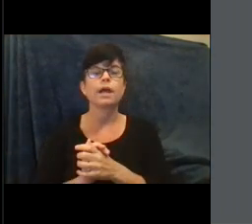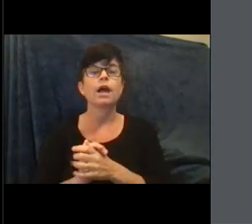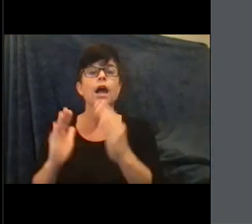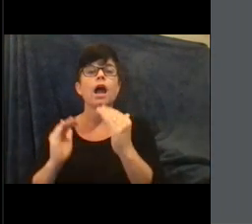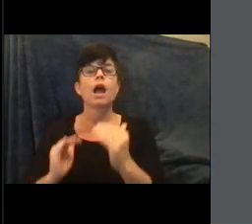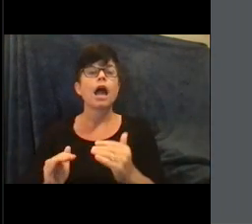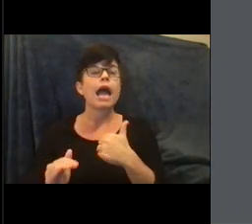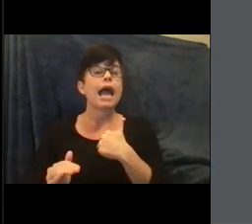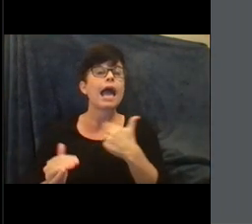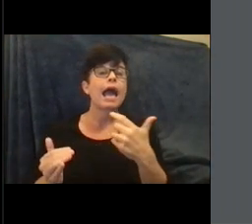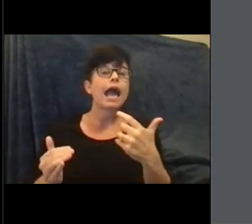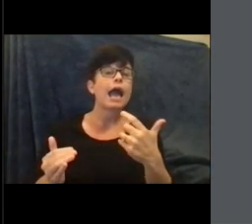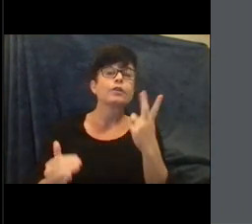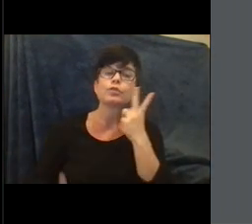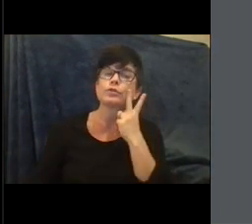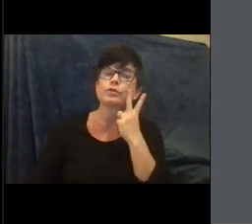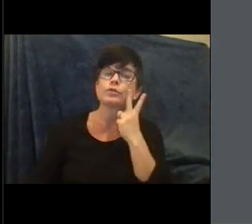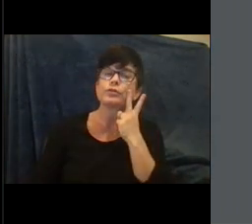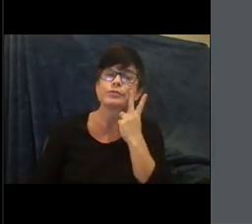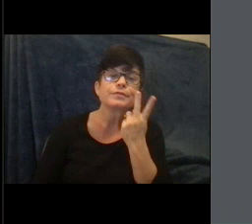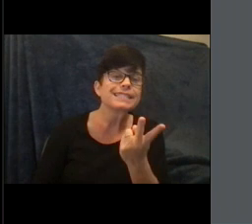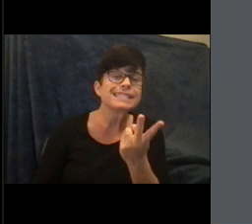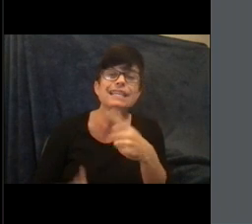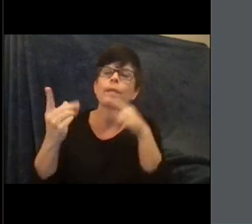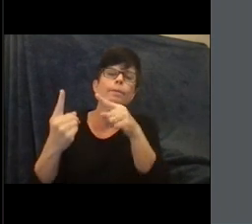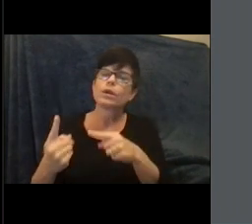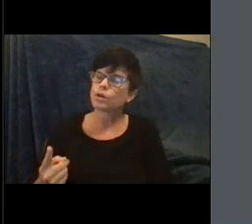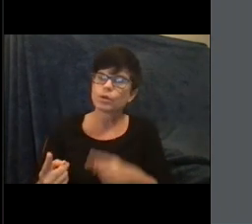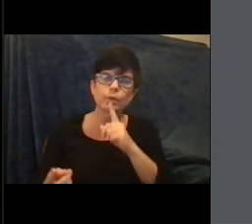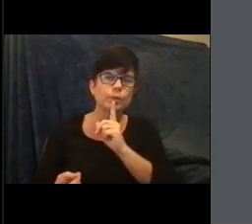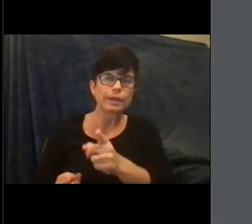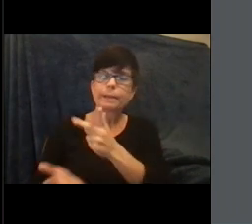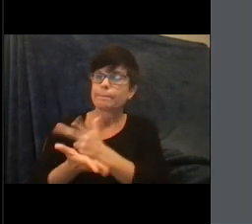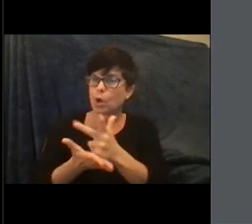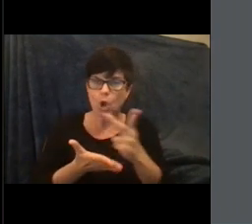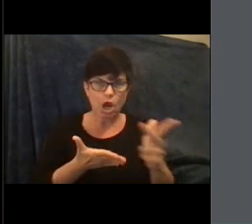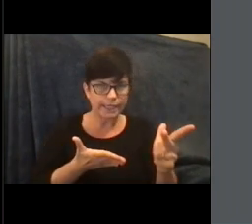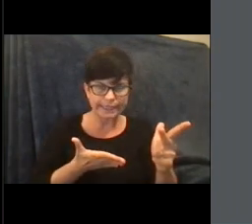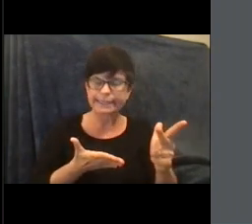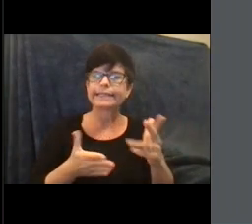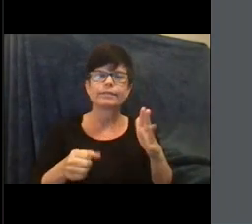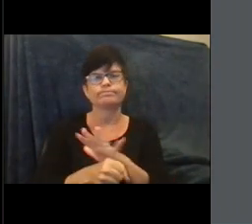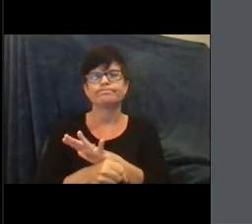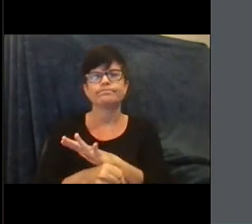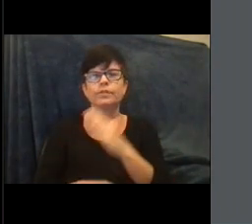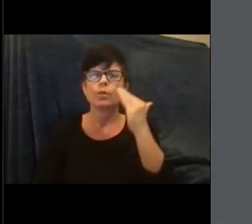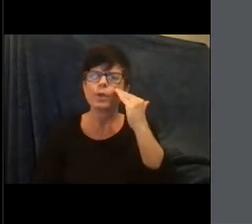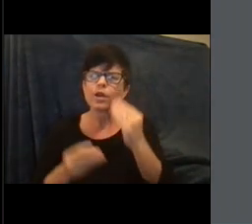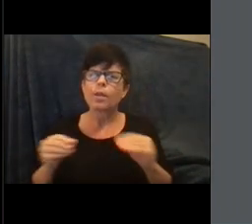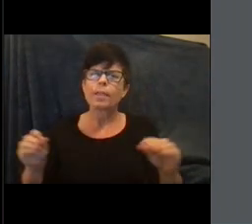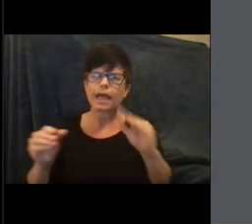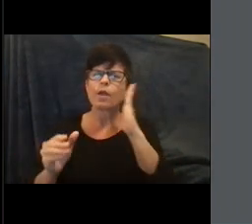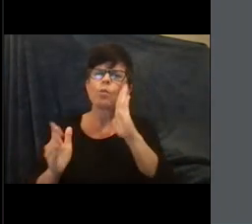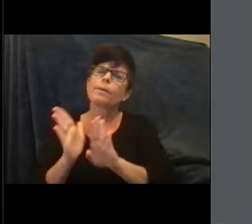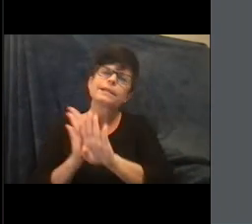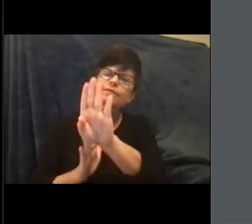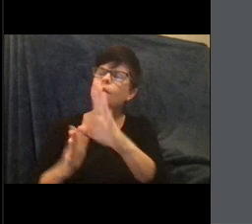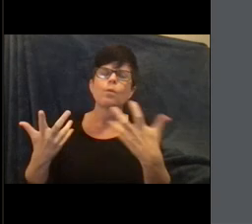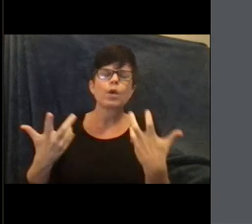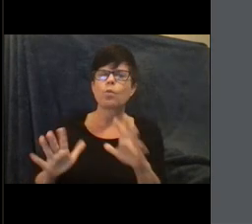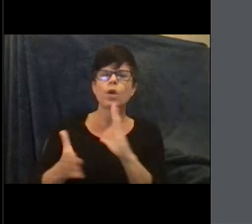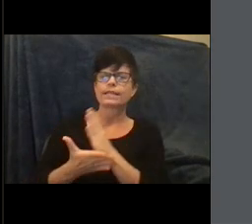just wanted to, you've seen what our points are. It's really the parking is, we know that the land's going to be developed. We're not here to stop